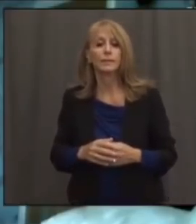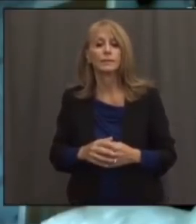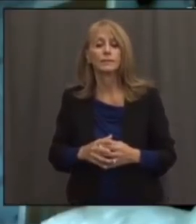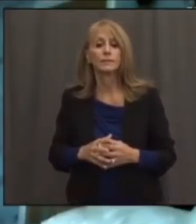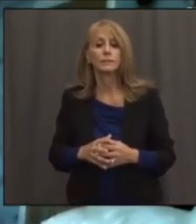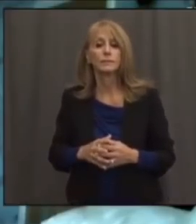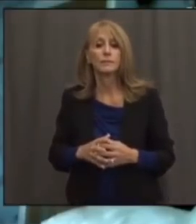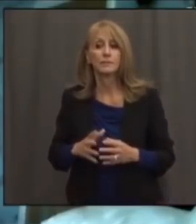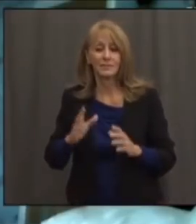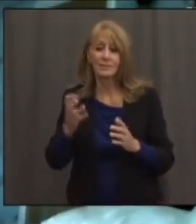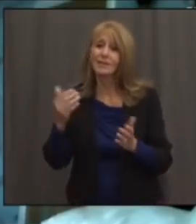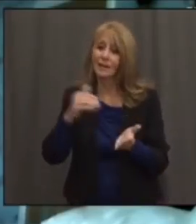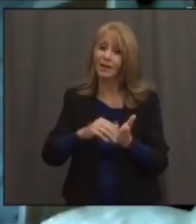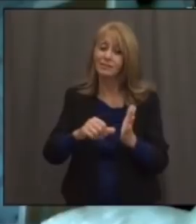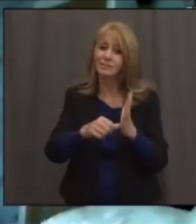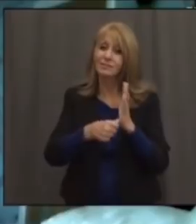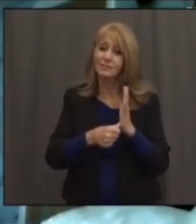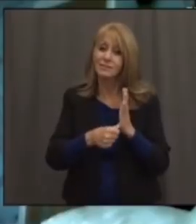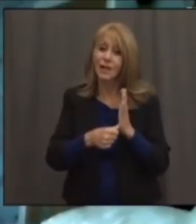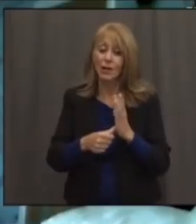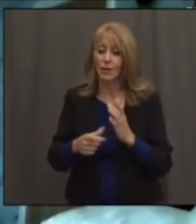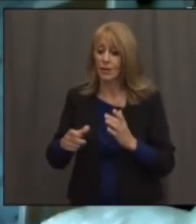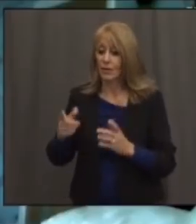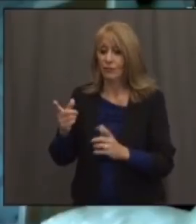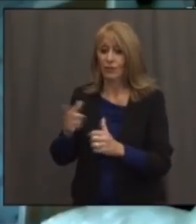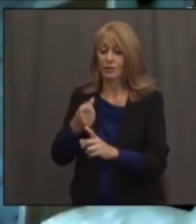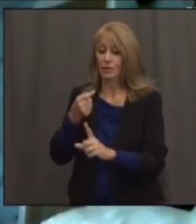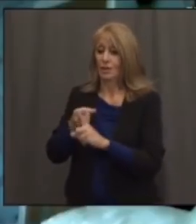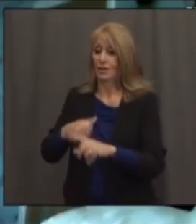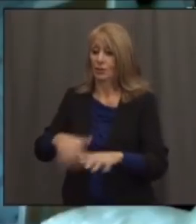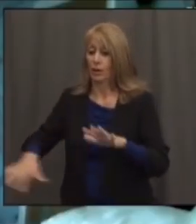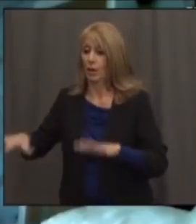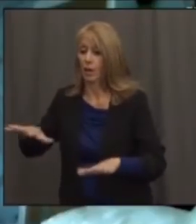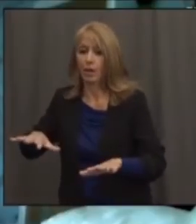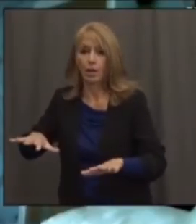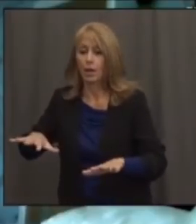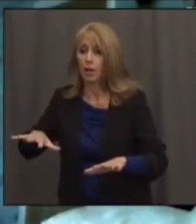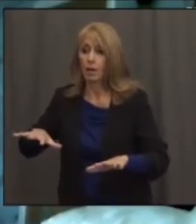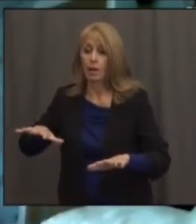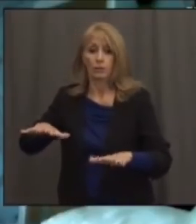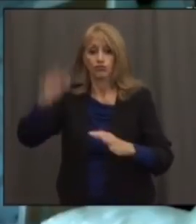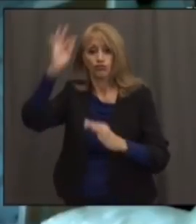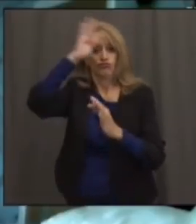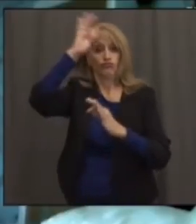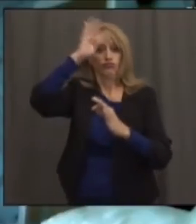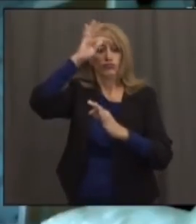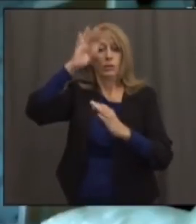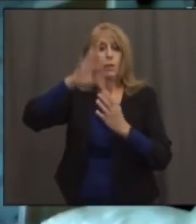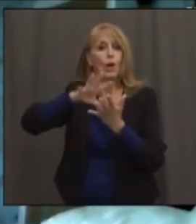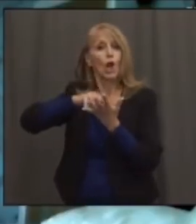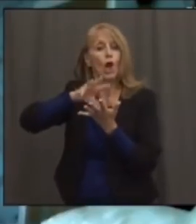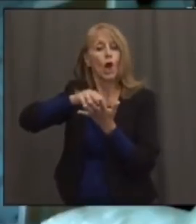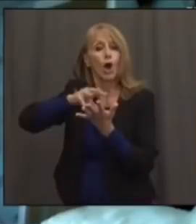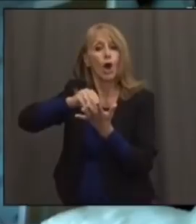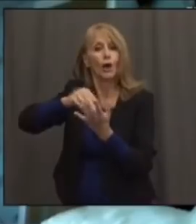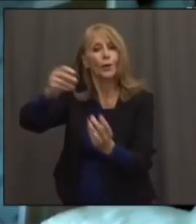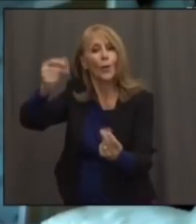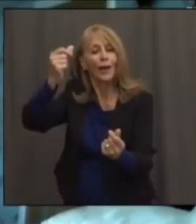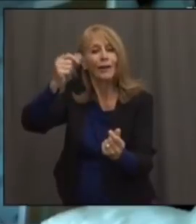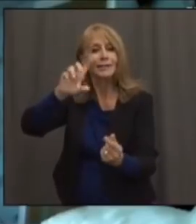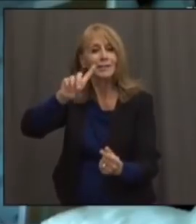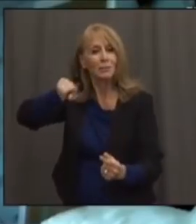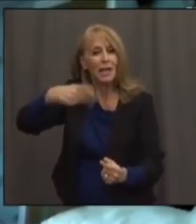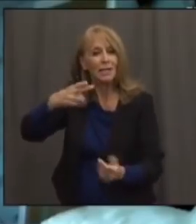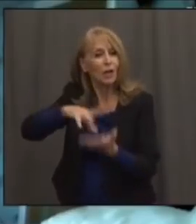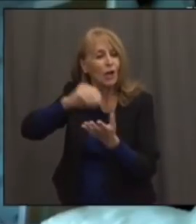was a lot of learning, and that learning happened really quickly at DPH. And I think the best example is the nursing home outbreak. We had a